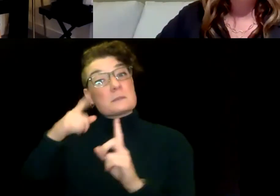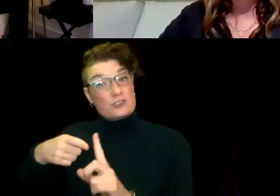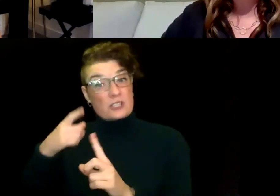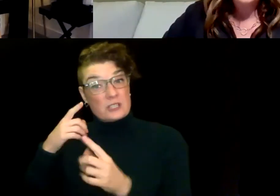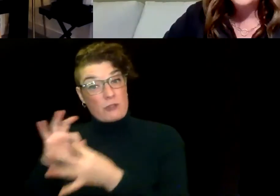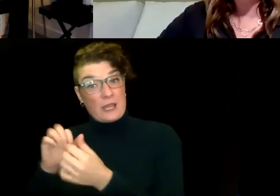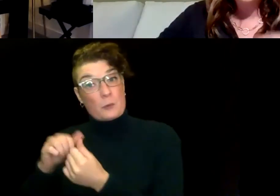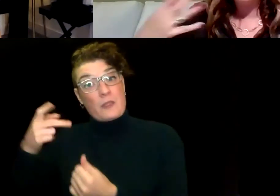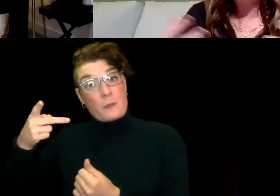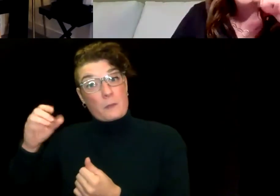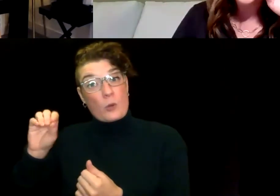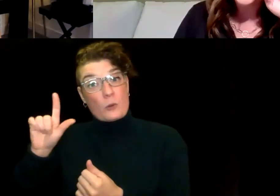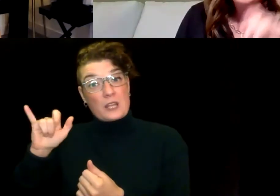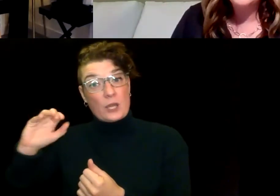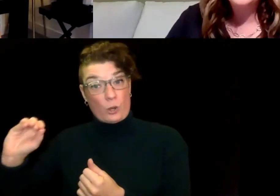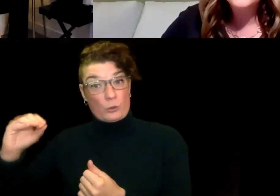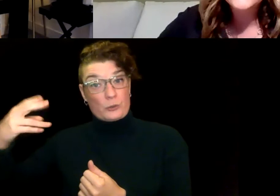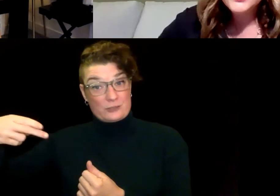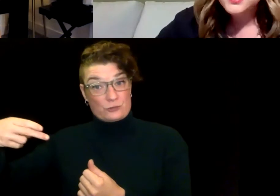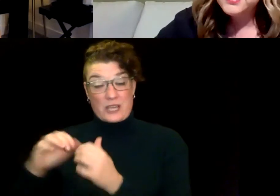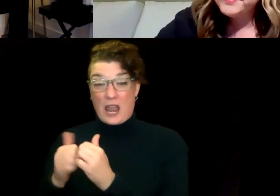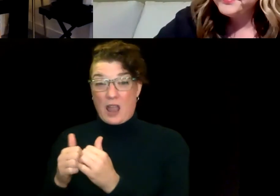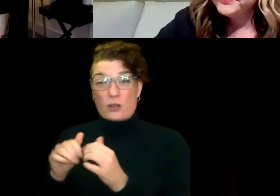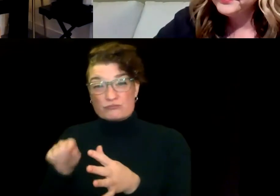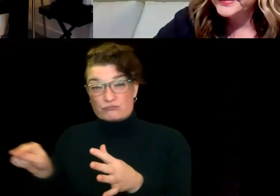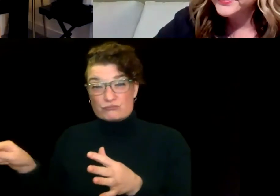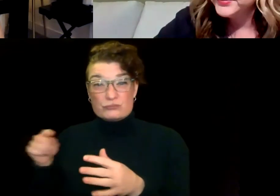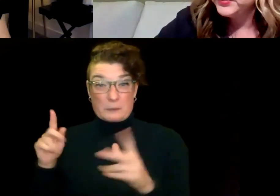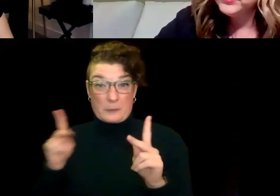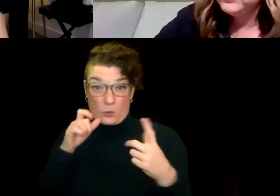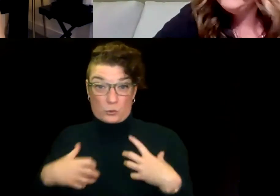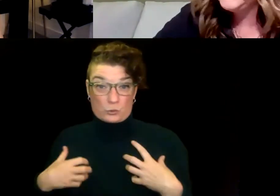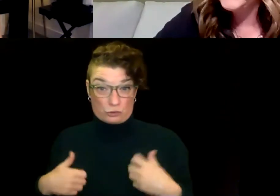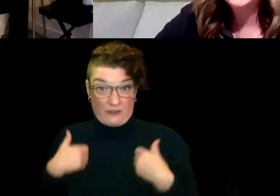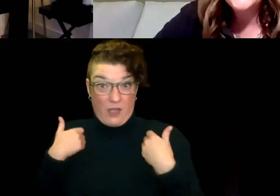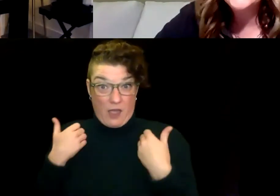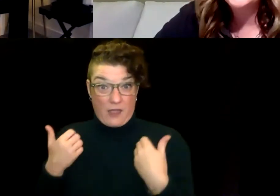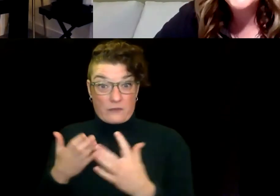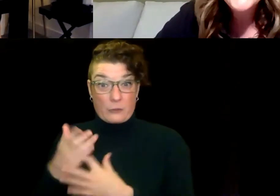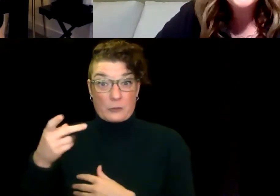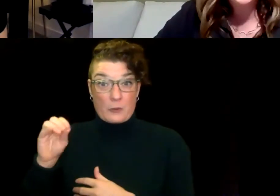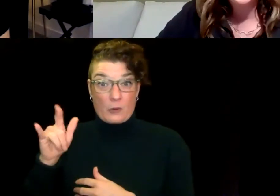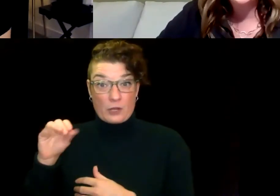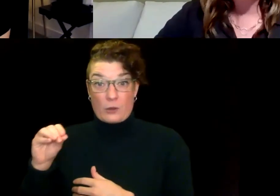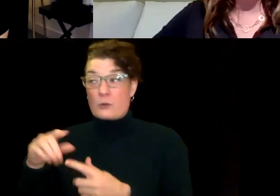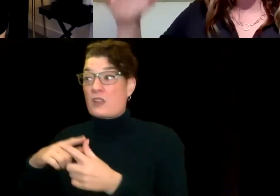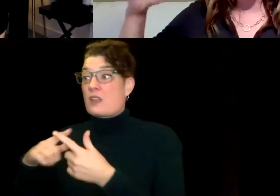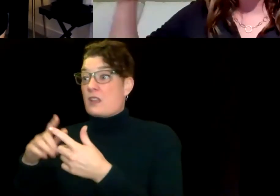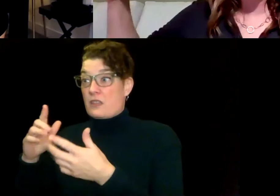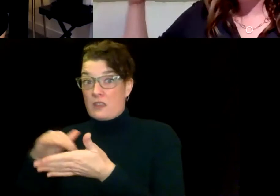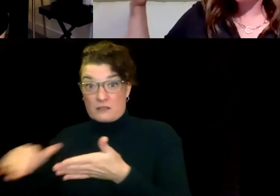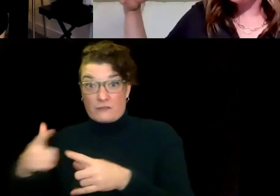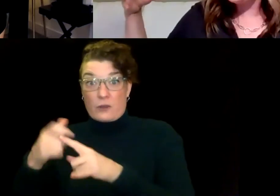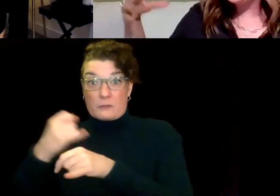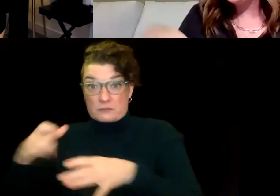the entree of polio survivors into society changed the idea that this was